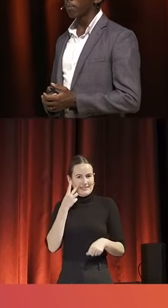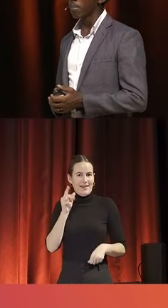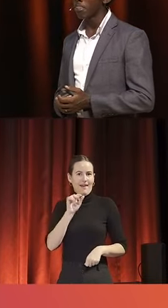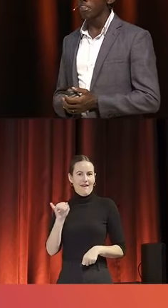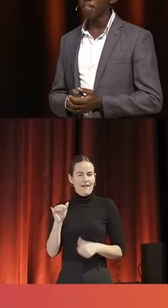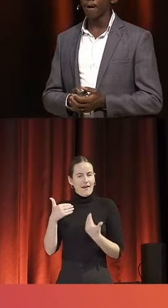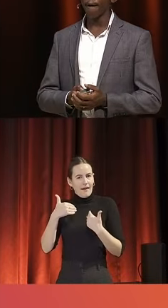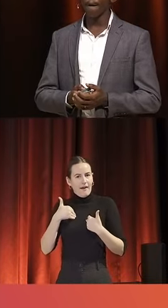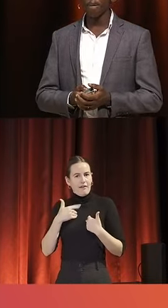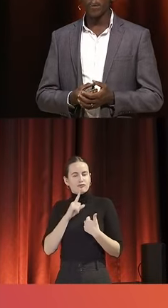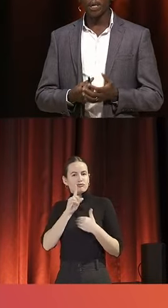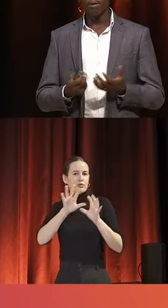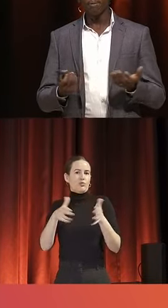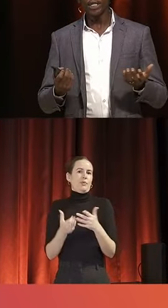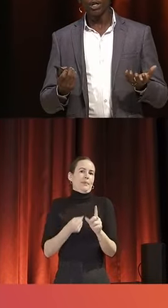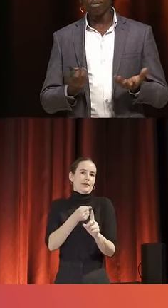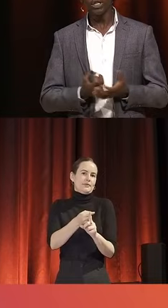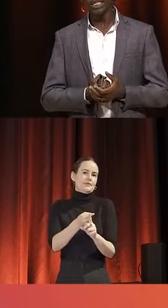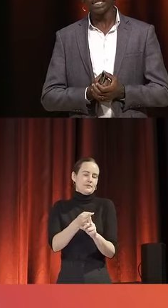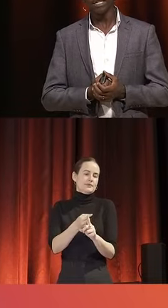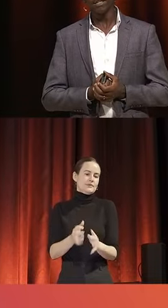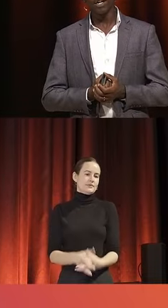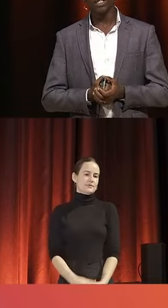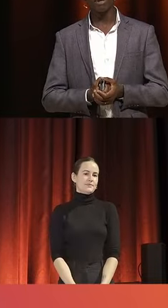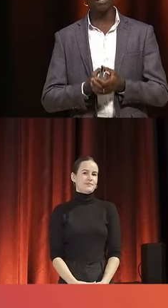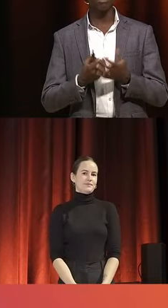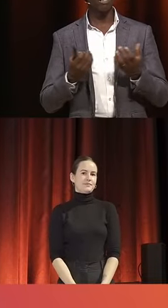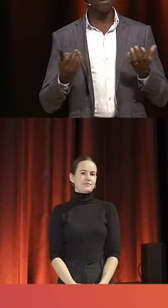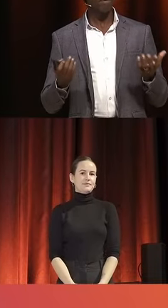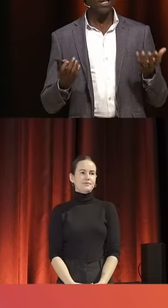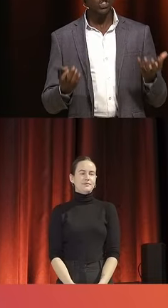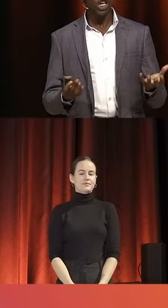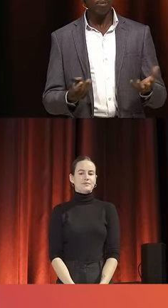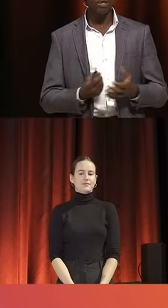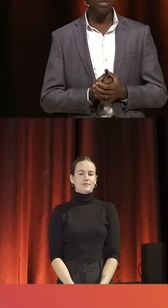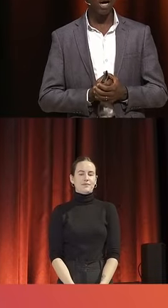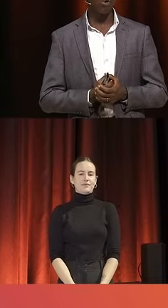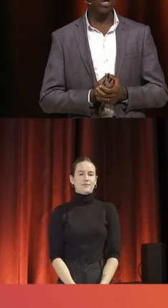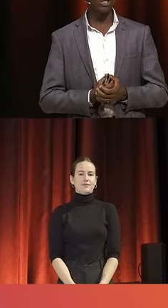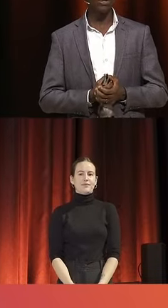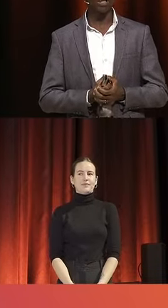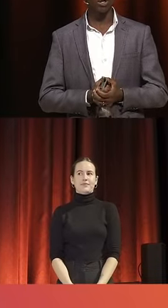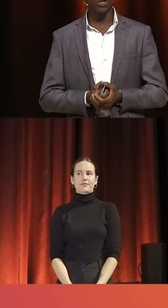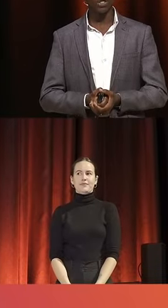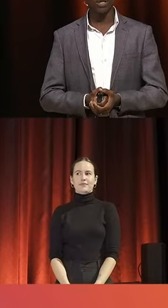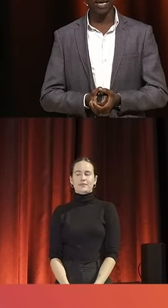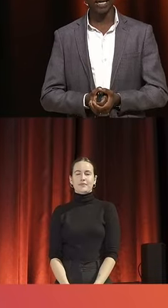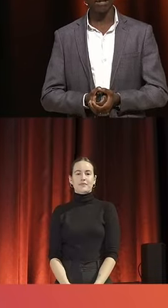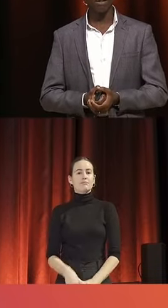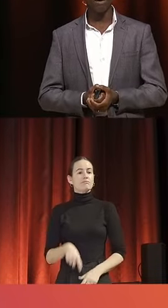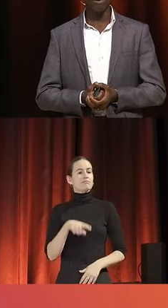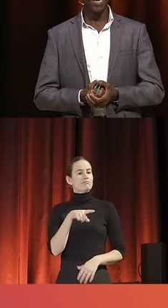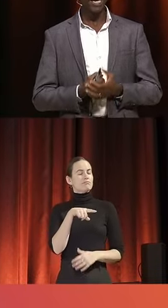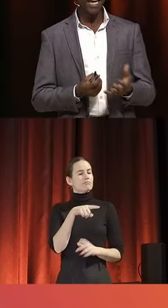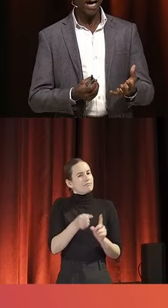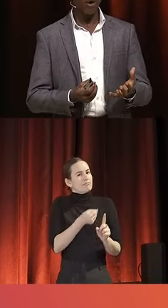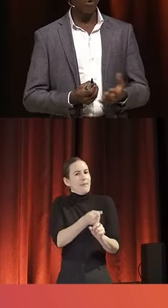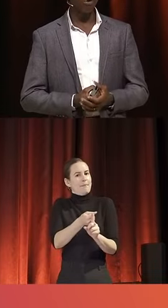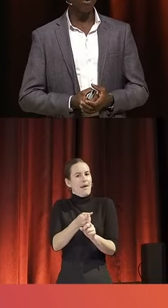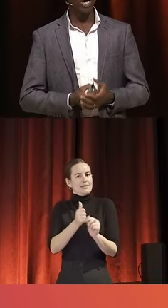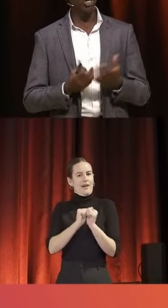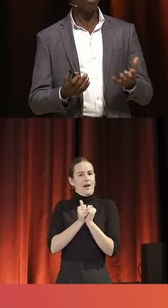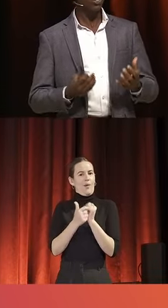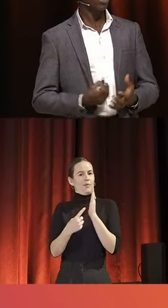people. This community has shaped how we use technology today, and